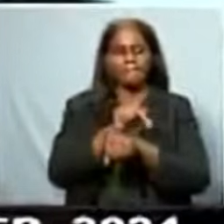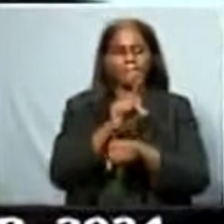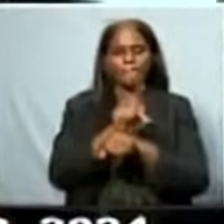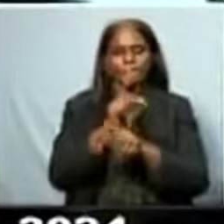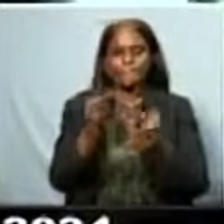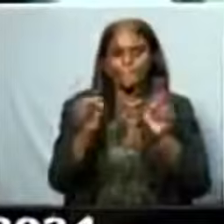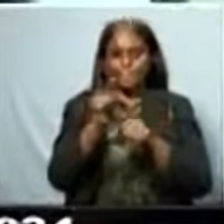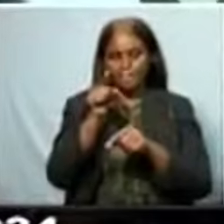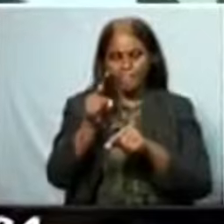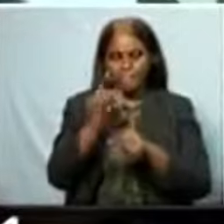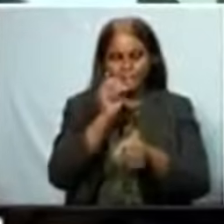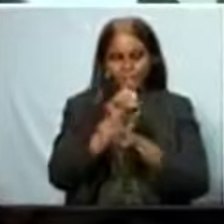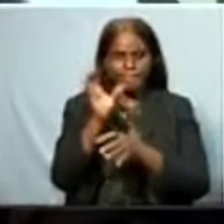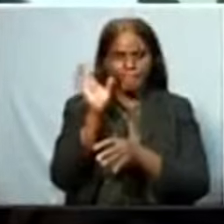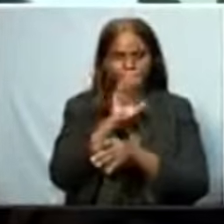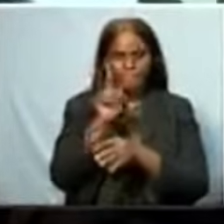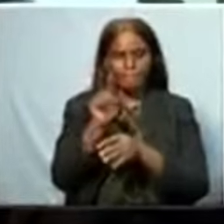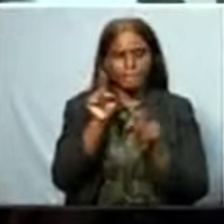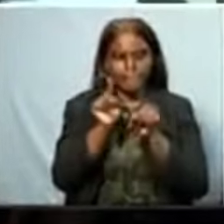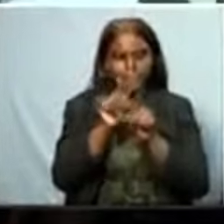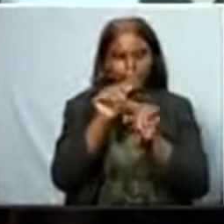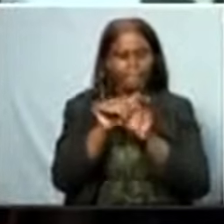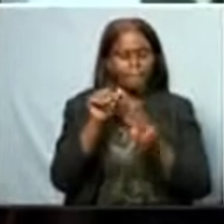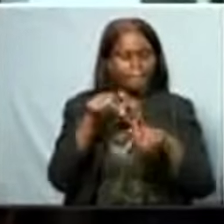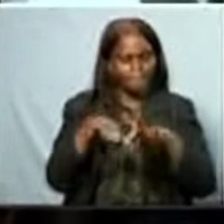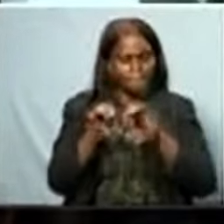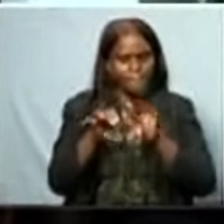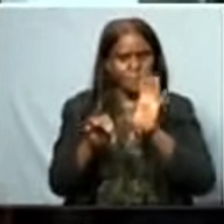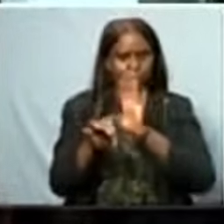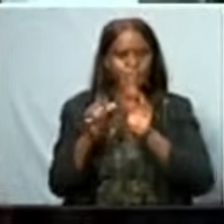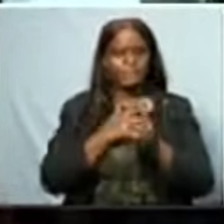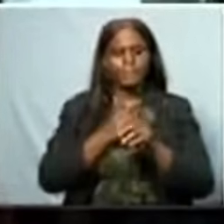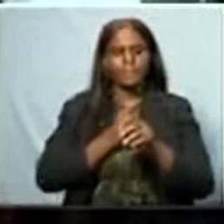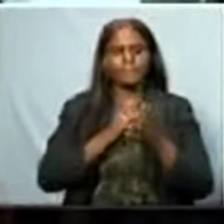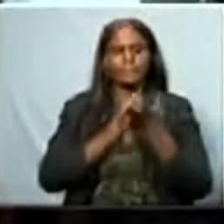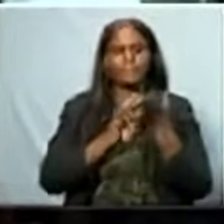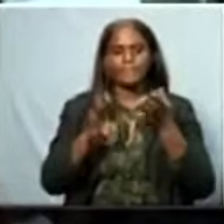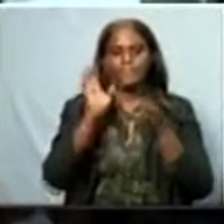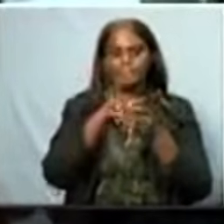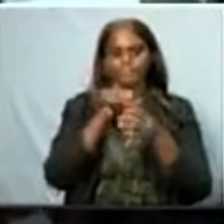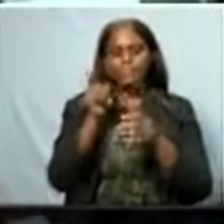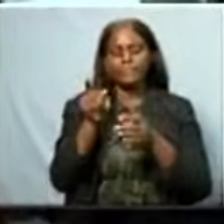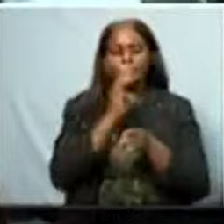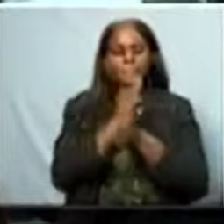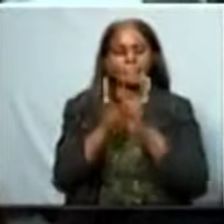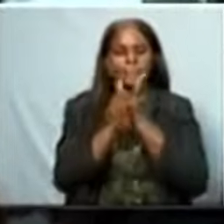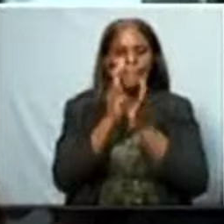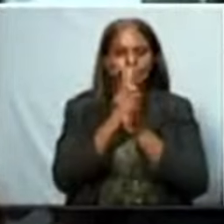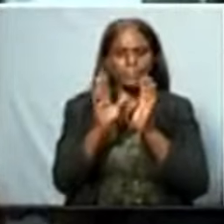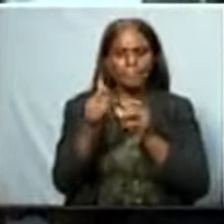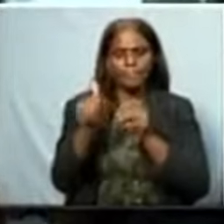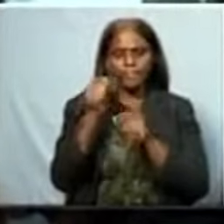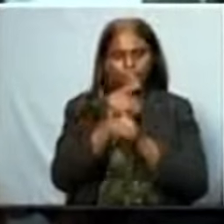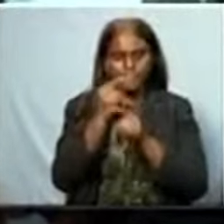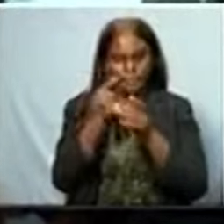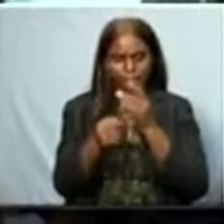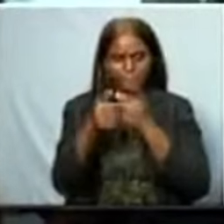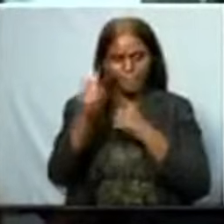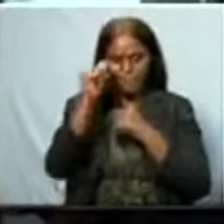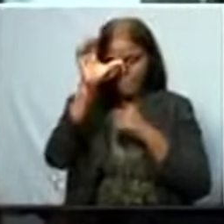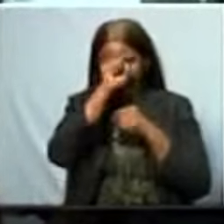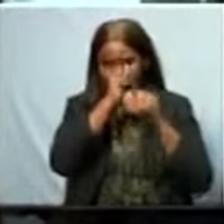was already in progress, I believe the contractor just